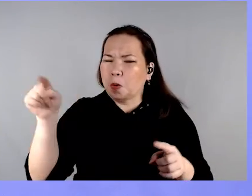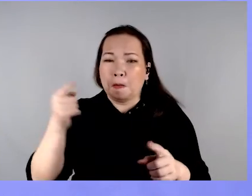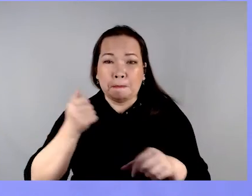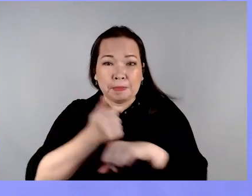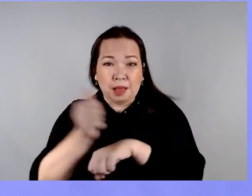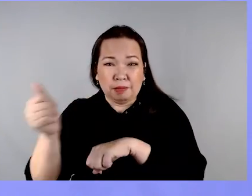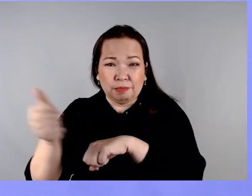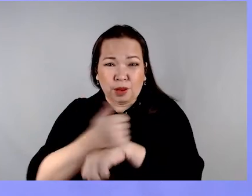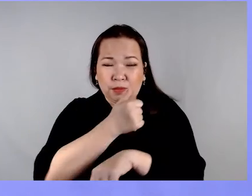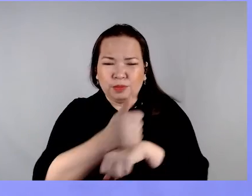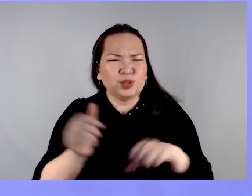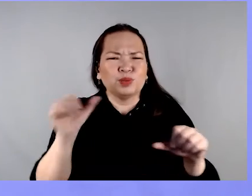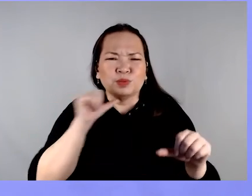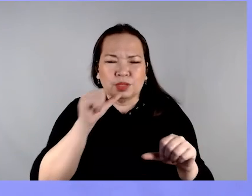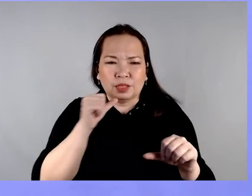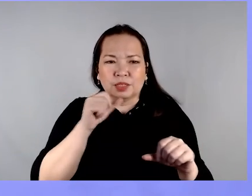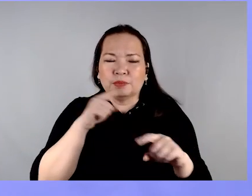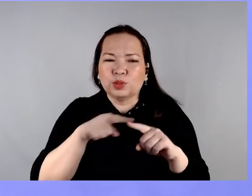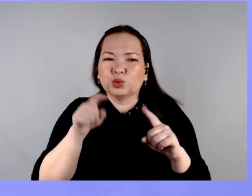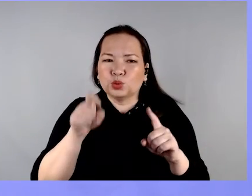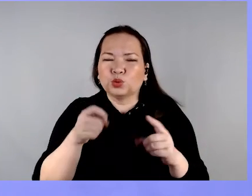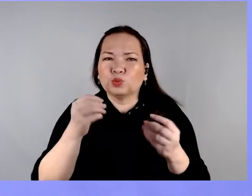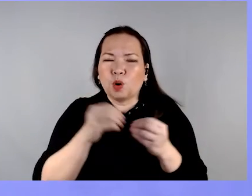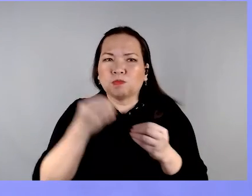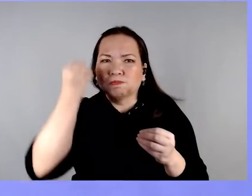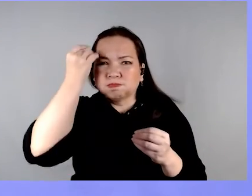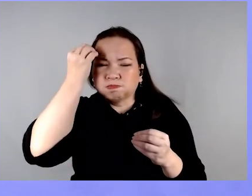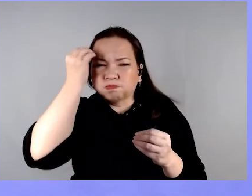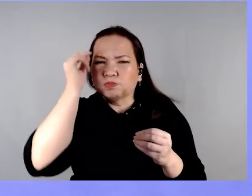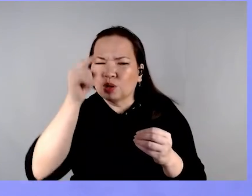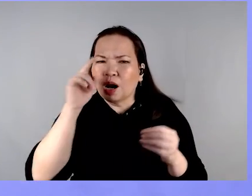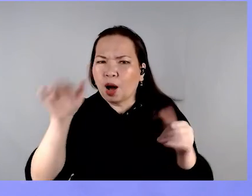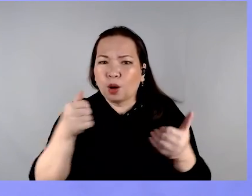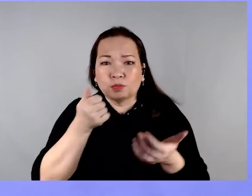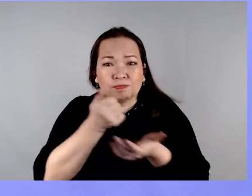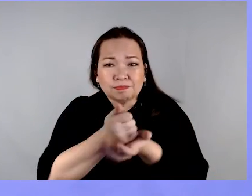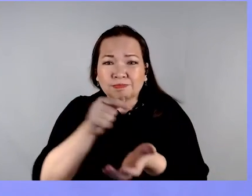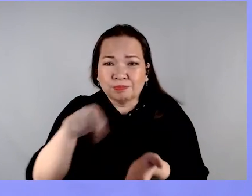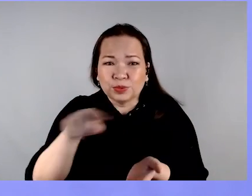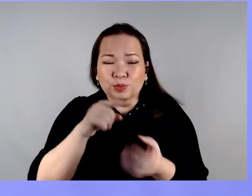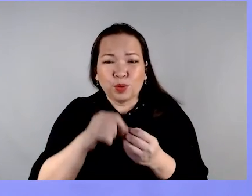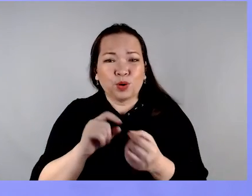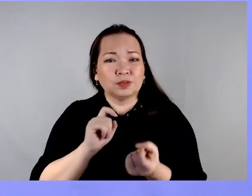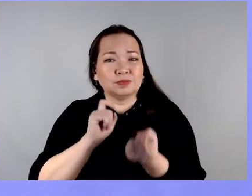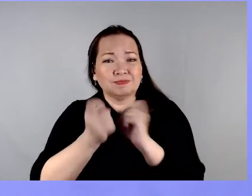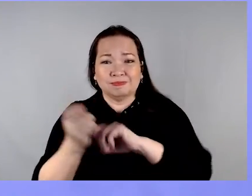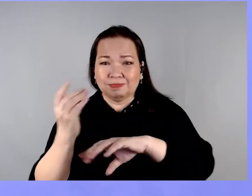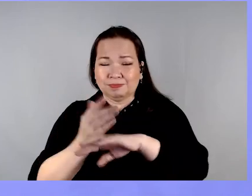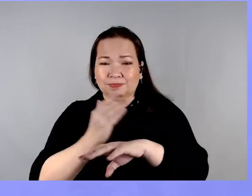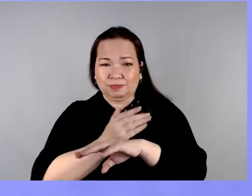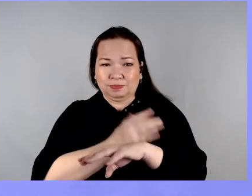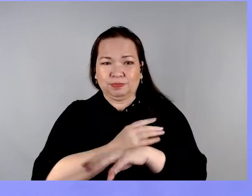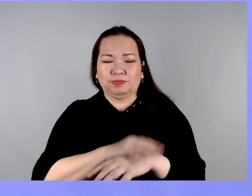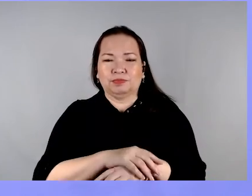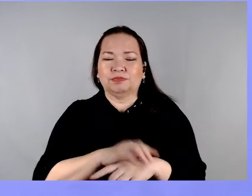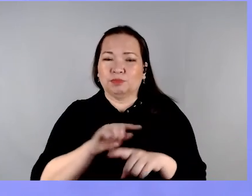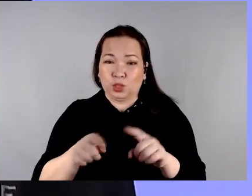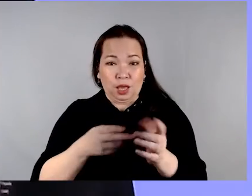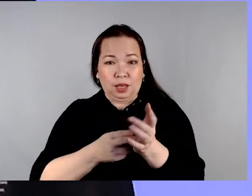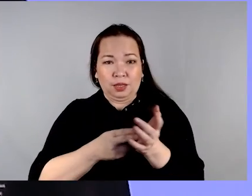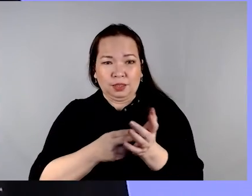purpose of pointing fingers, but rather, it was meant to steer you to think about how you can help in bringing about